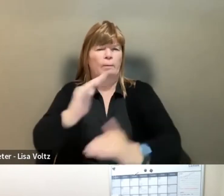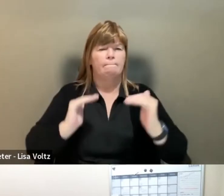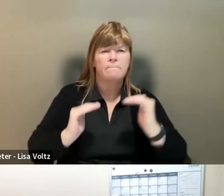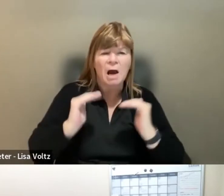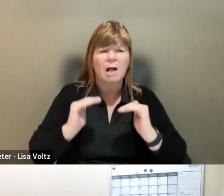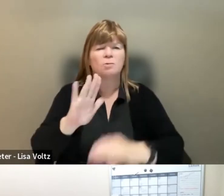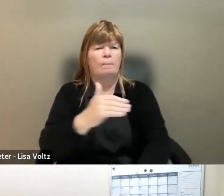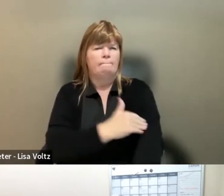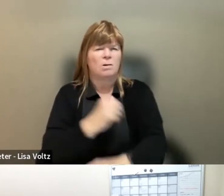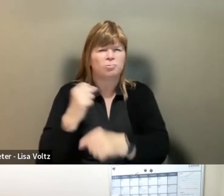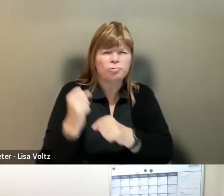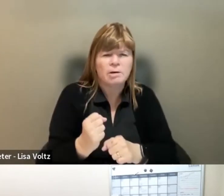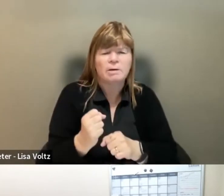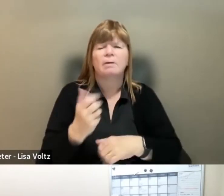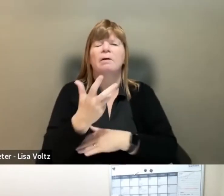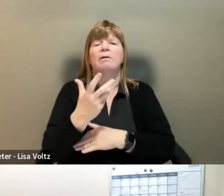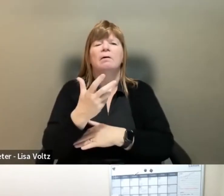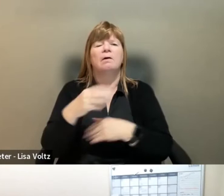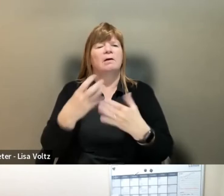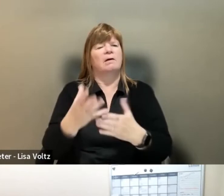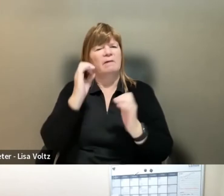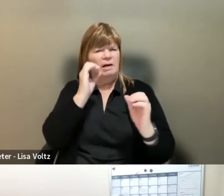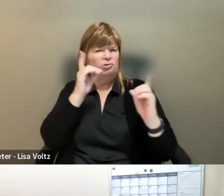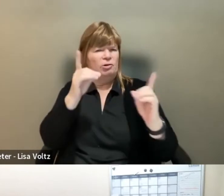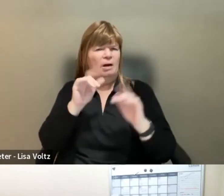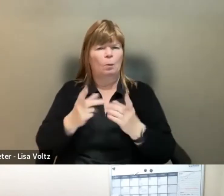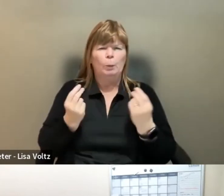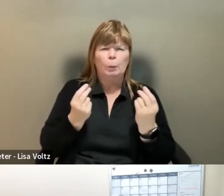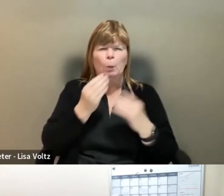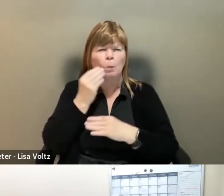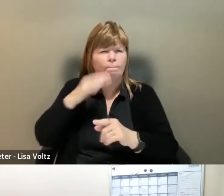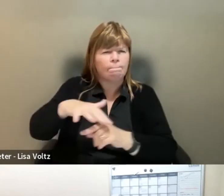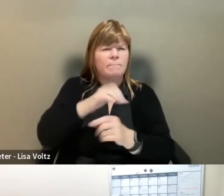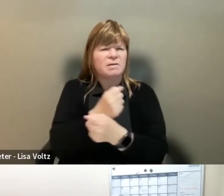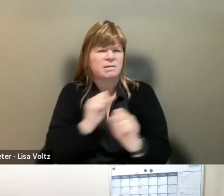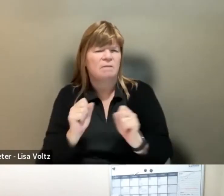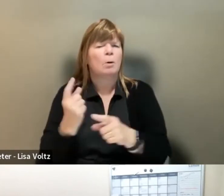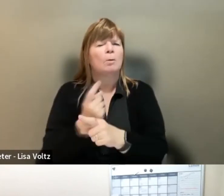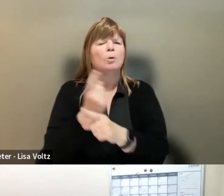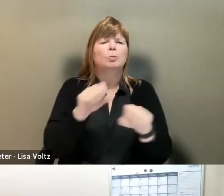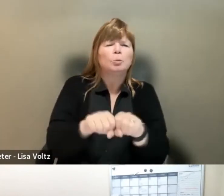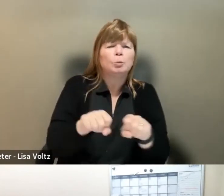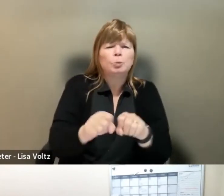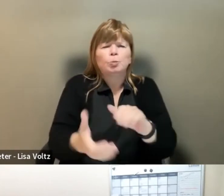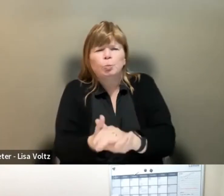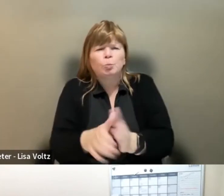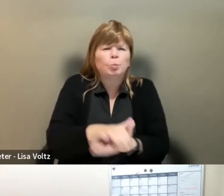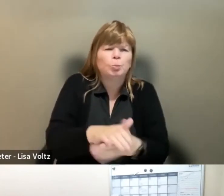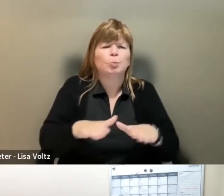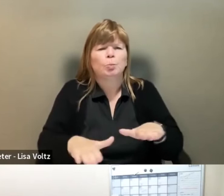muscle strength, and they give education on home safety, proper footwear, medication